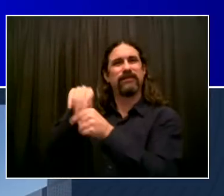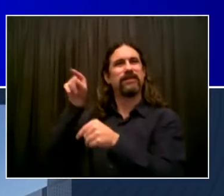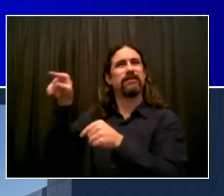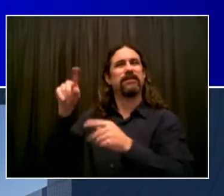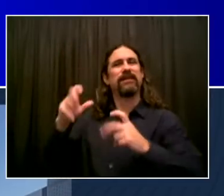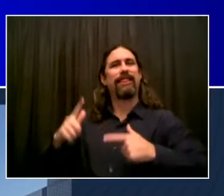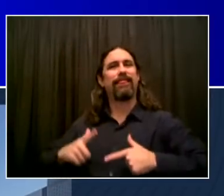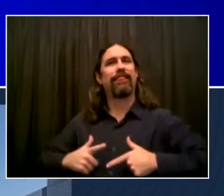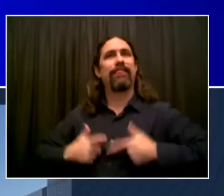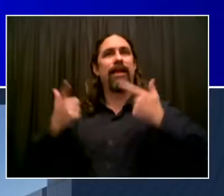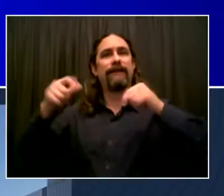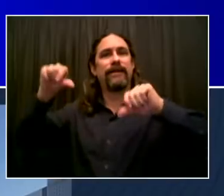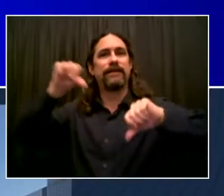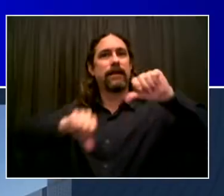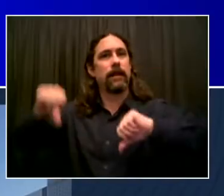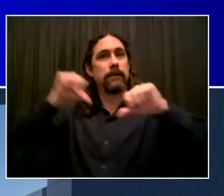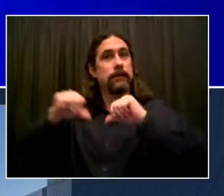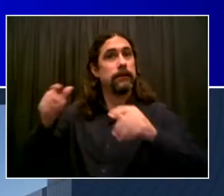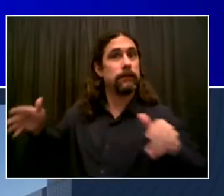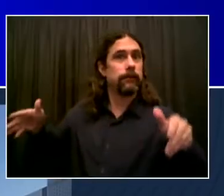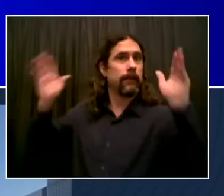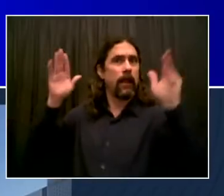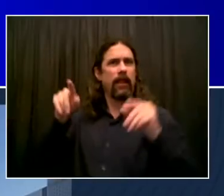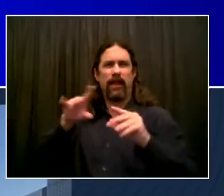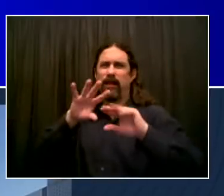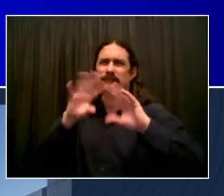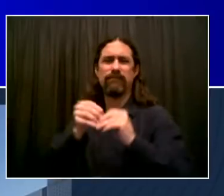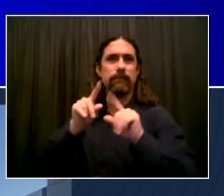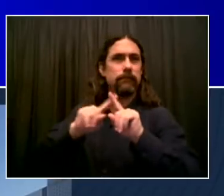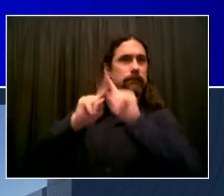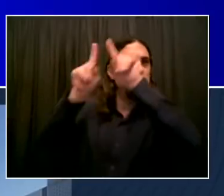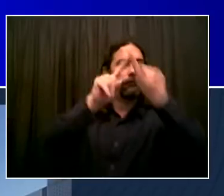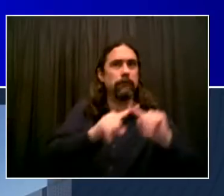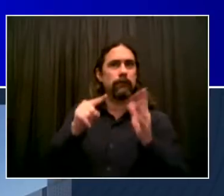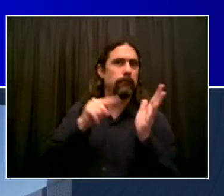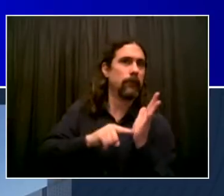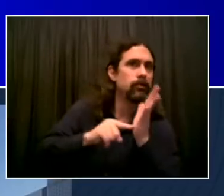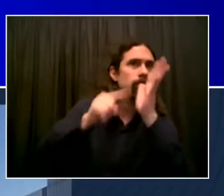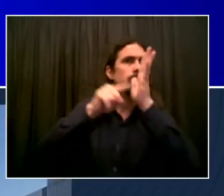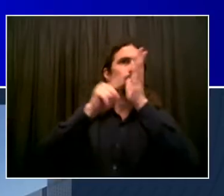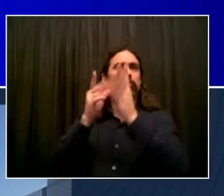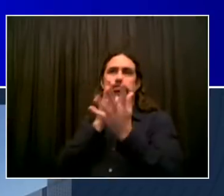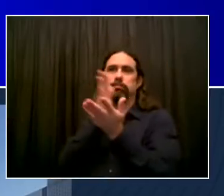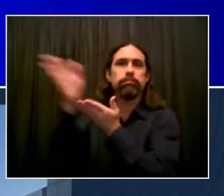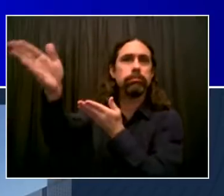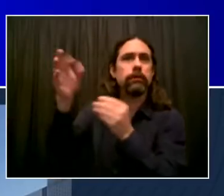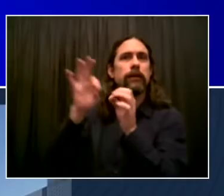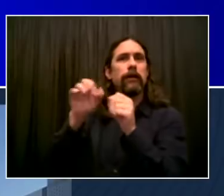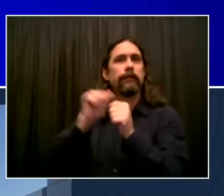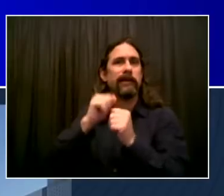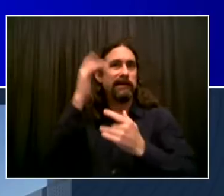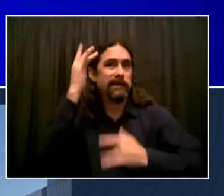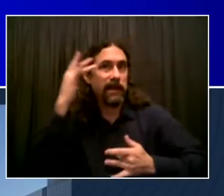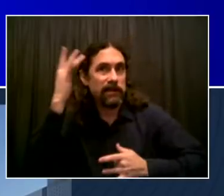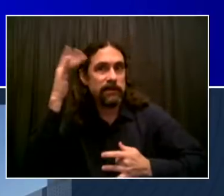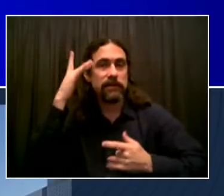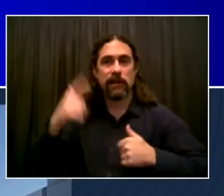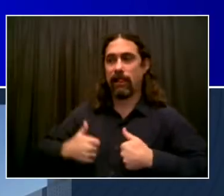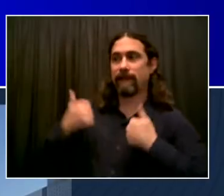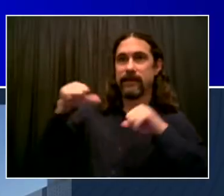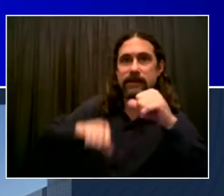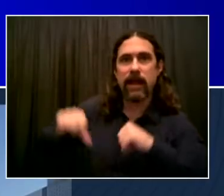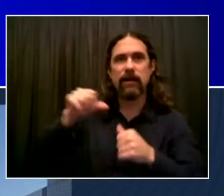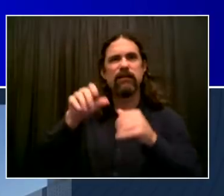this action yesterday. I want to thank the members of the City Council. I want to thank the community leaders who got engaged in the effort.